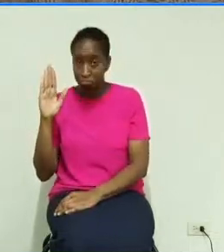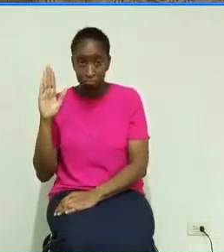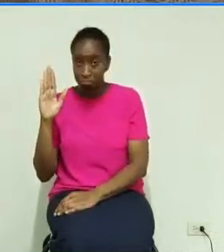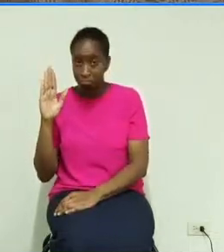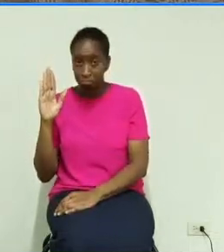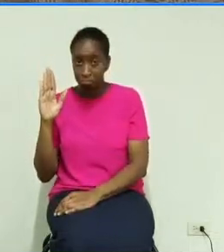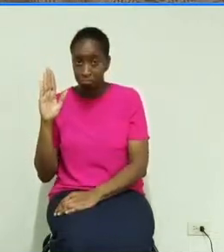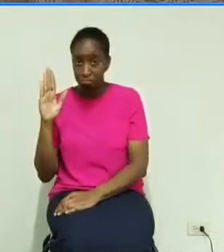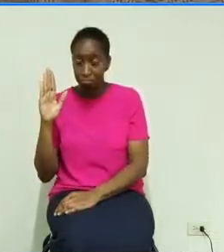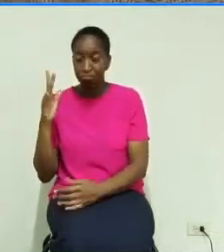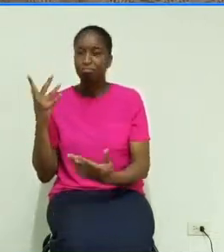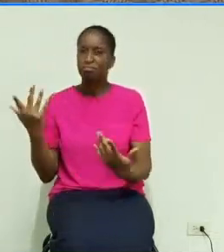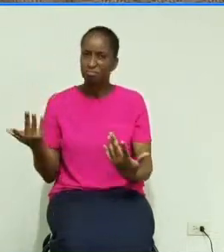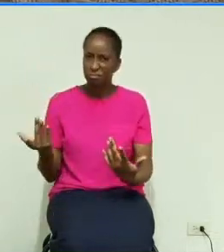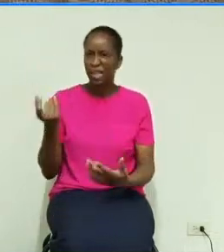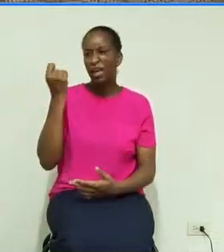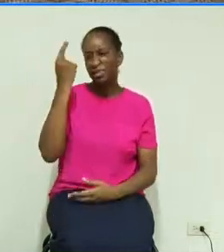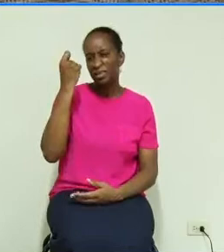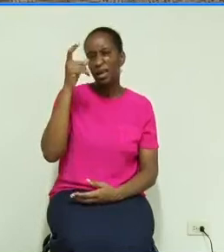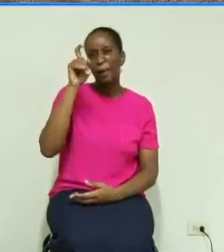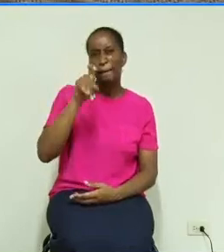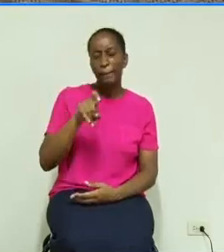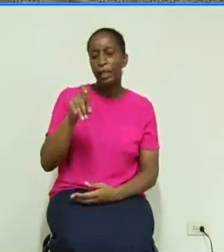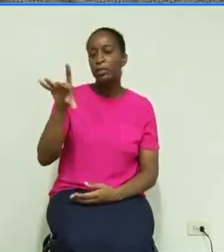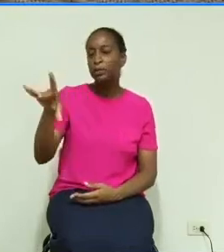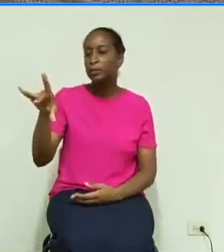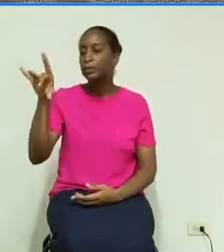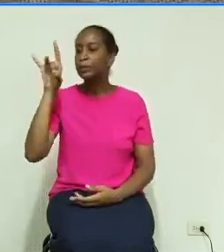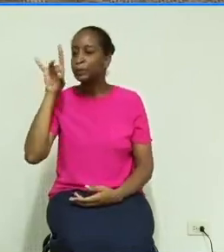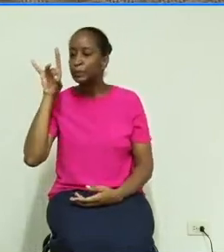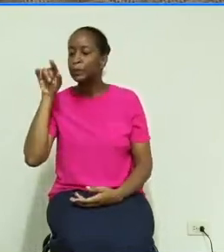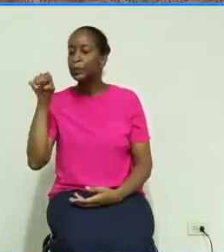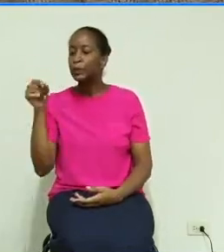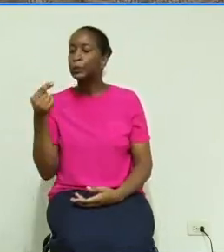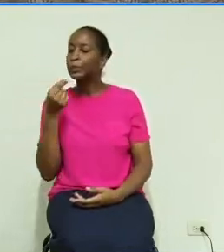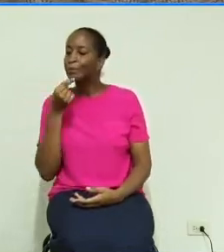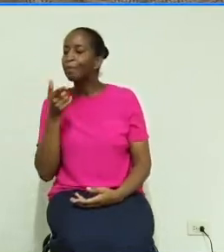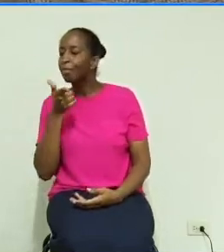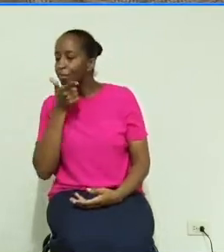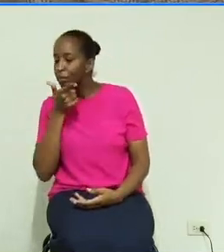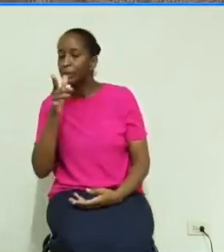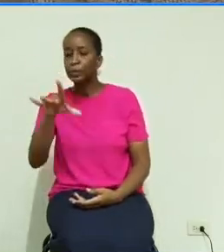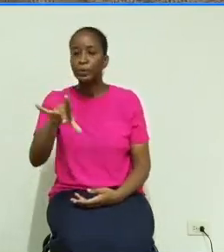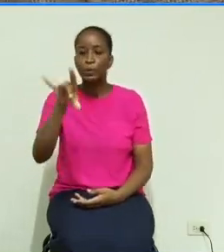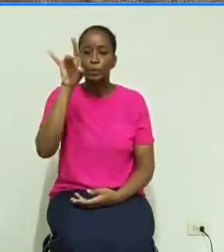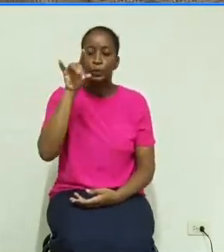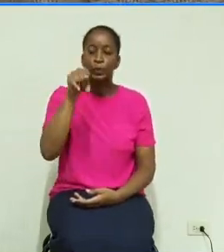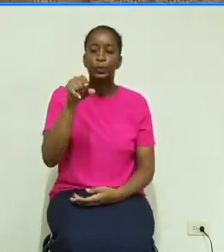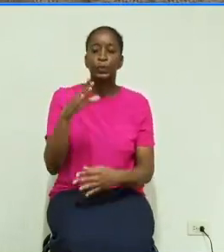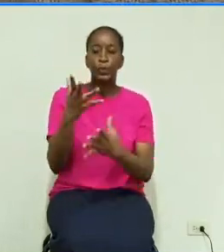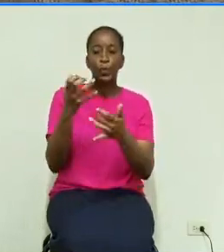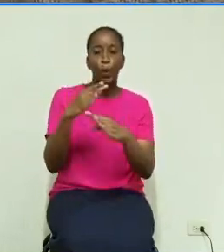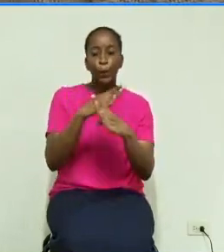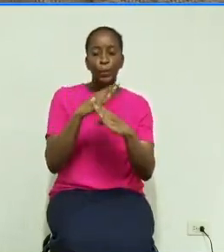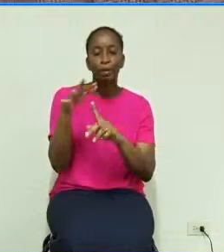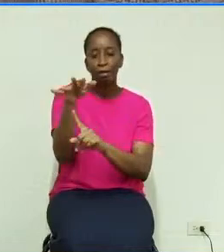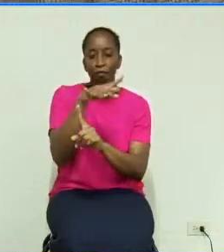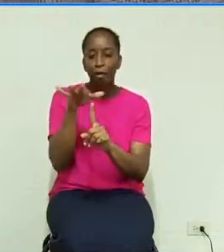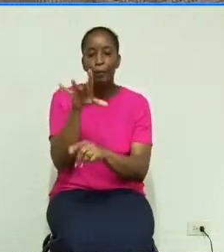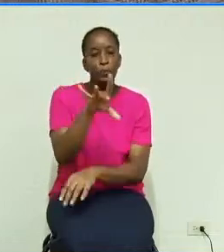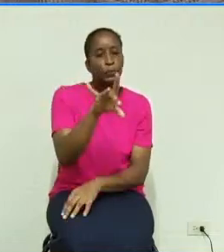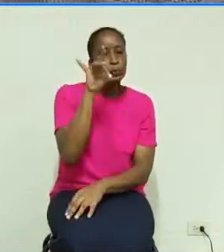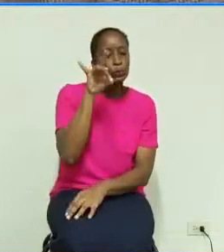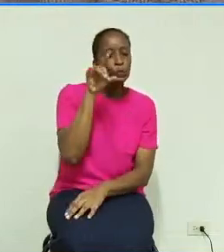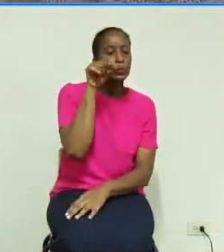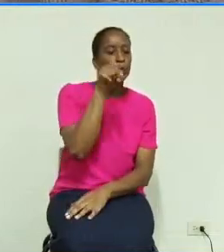number of bodies in seats, but the interests which the president